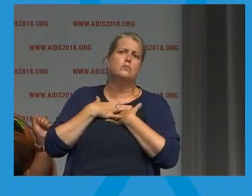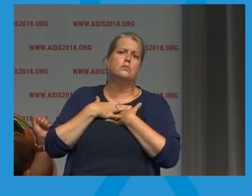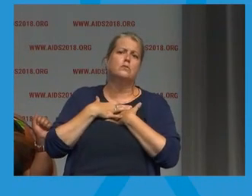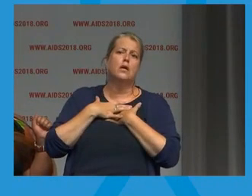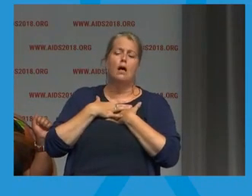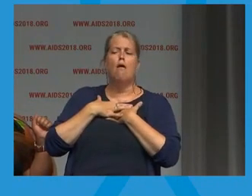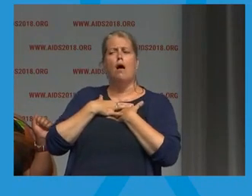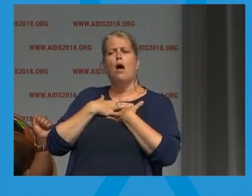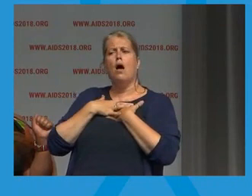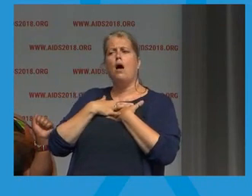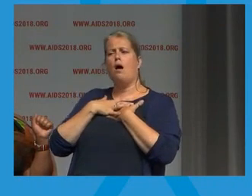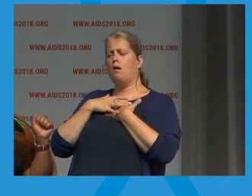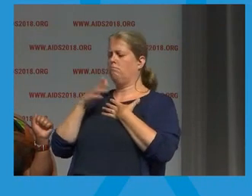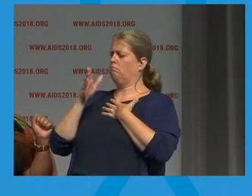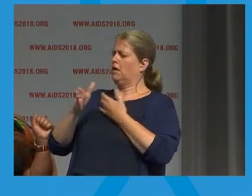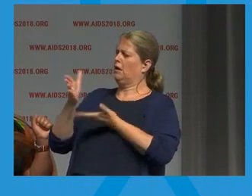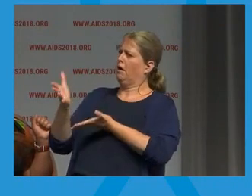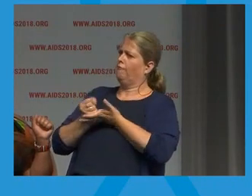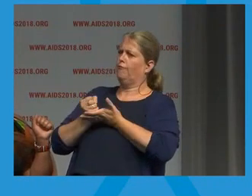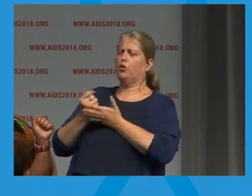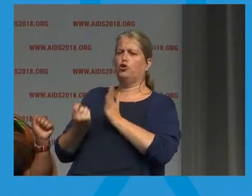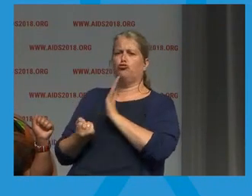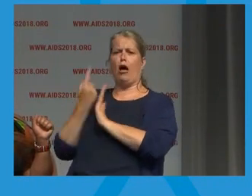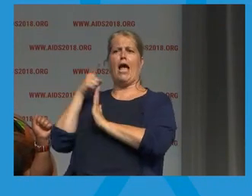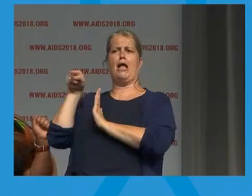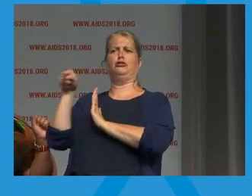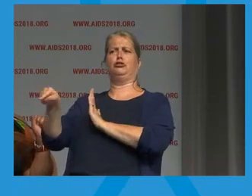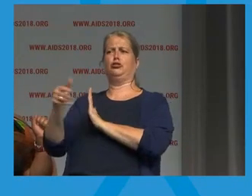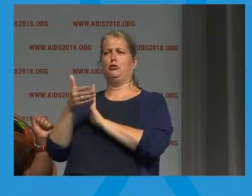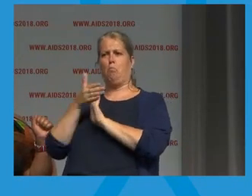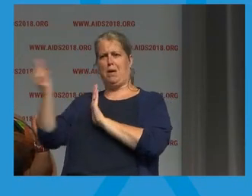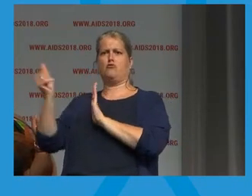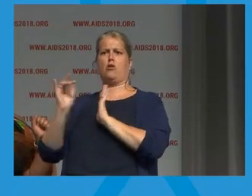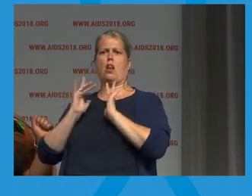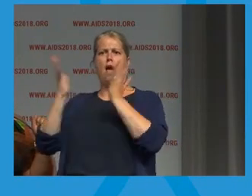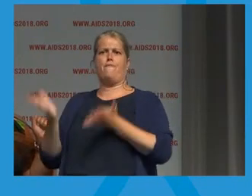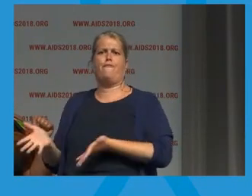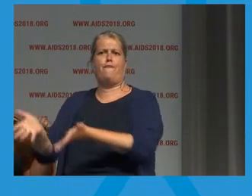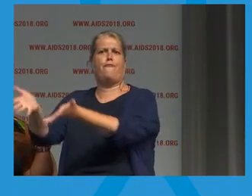and they deserve a chance at a better life.